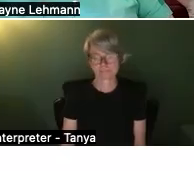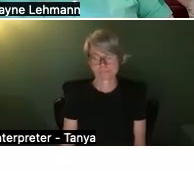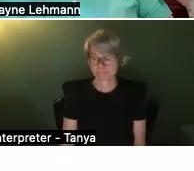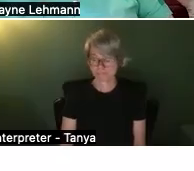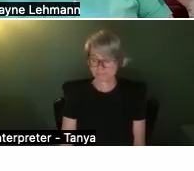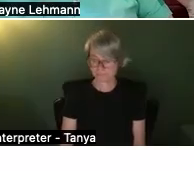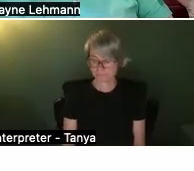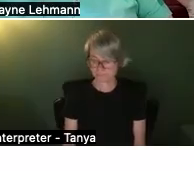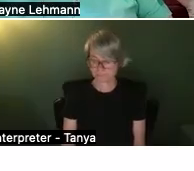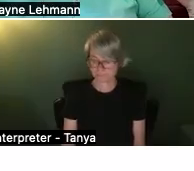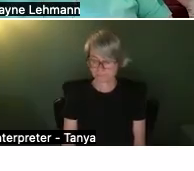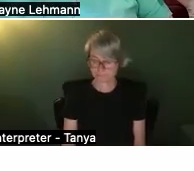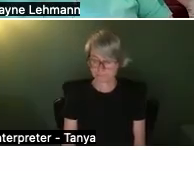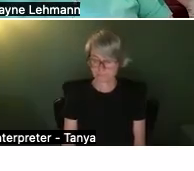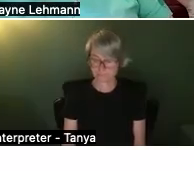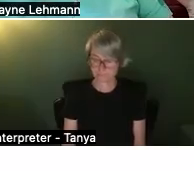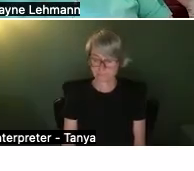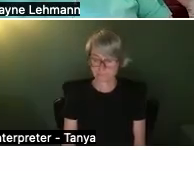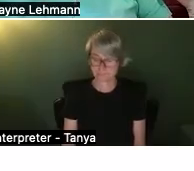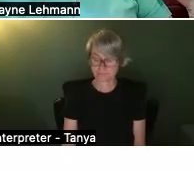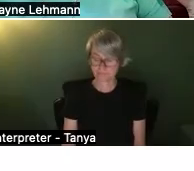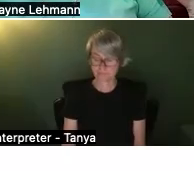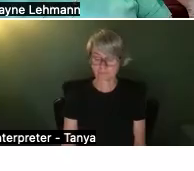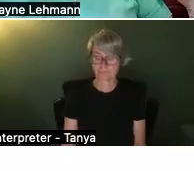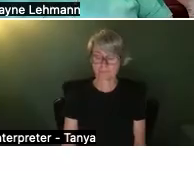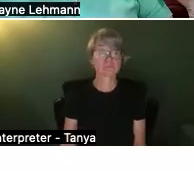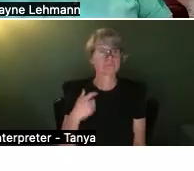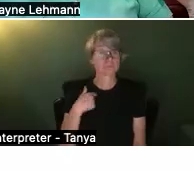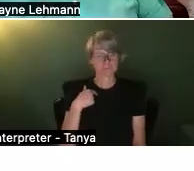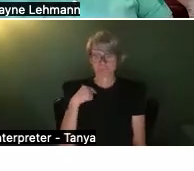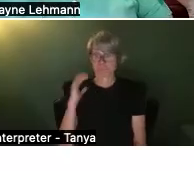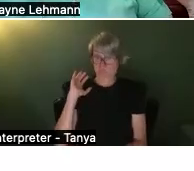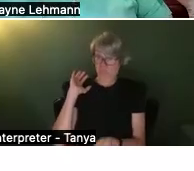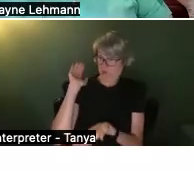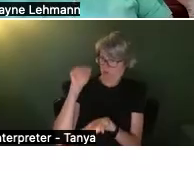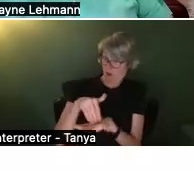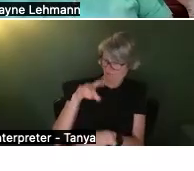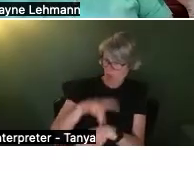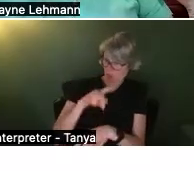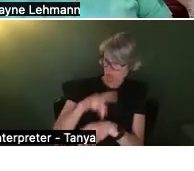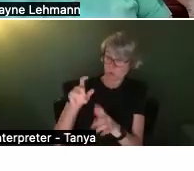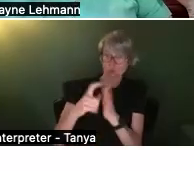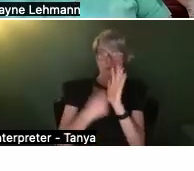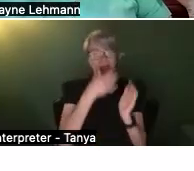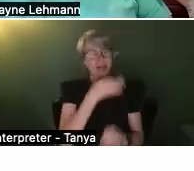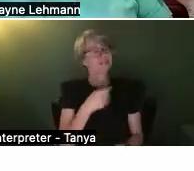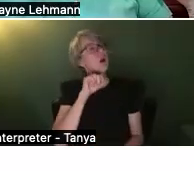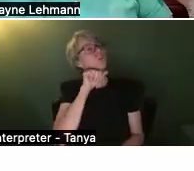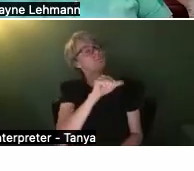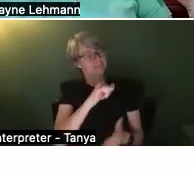One of the first things the doctor asked me when I got there was this question, what is